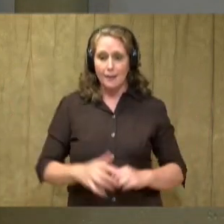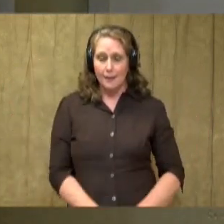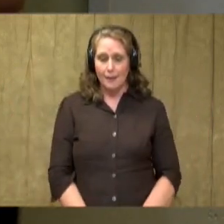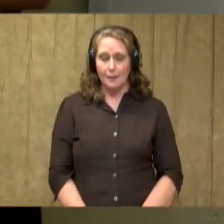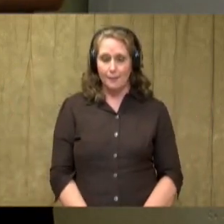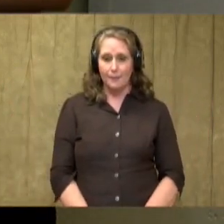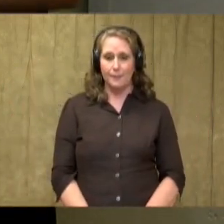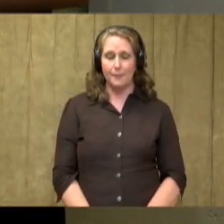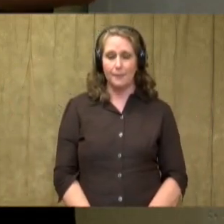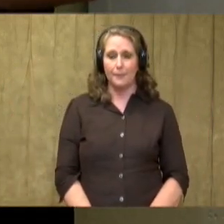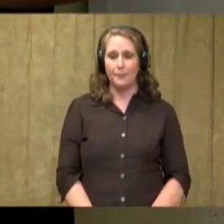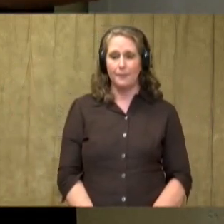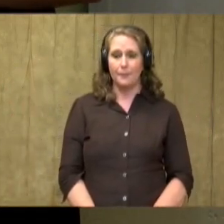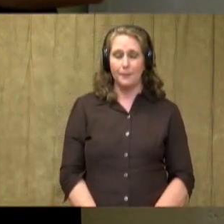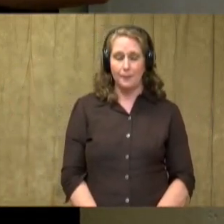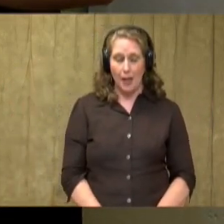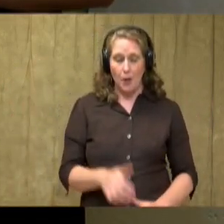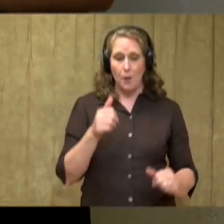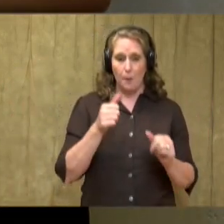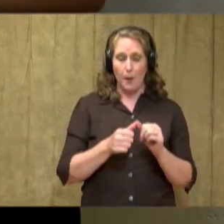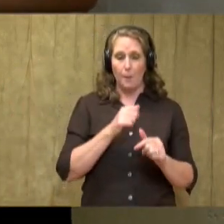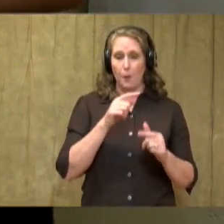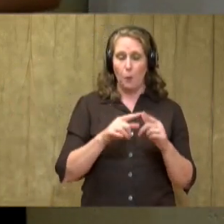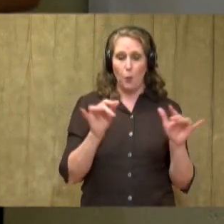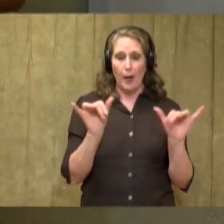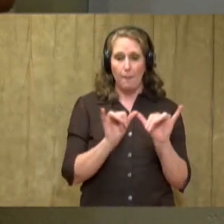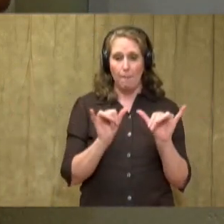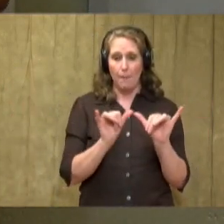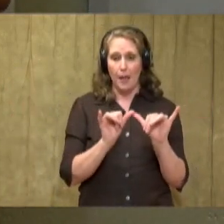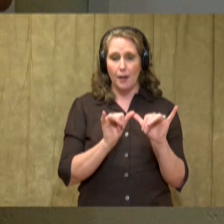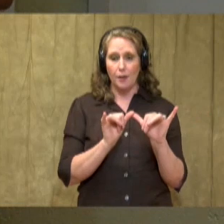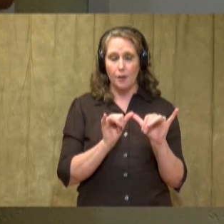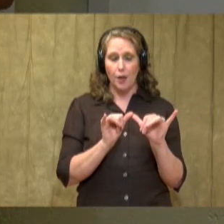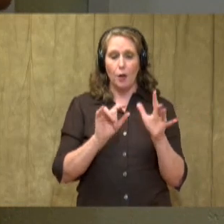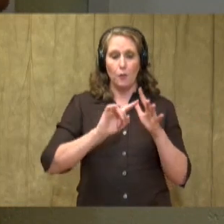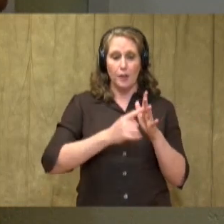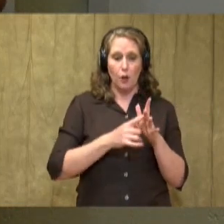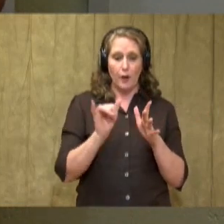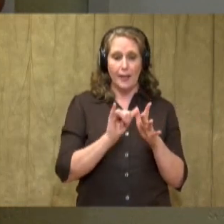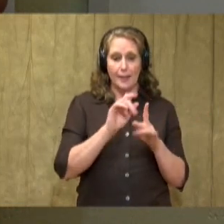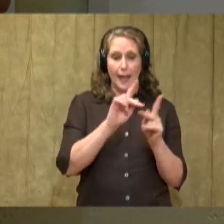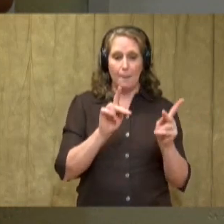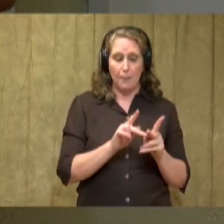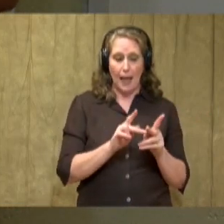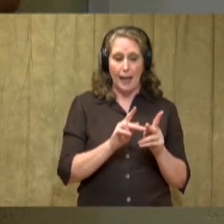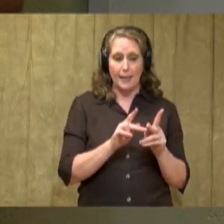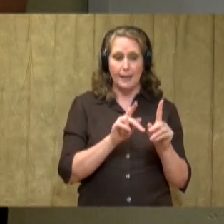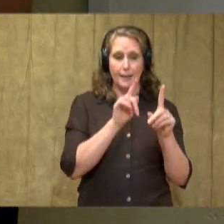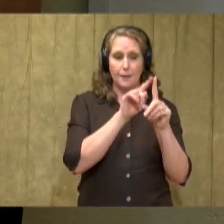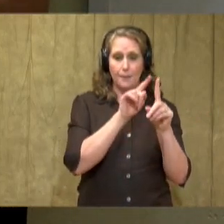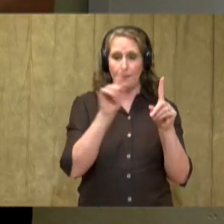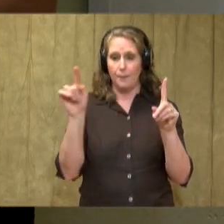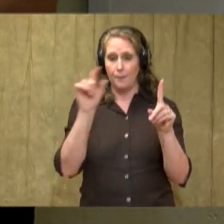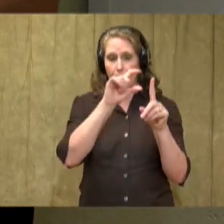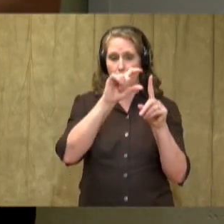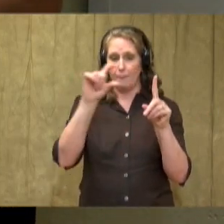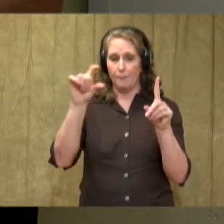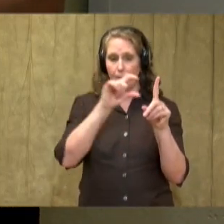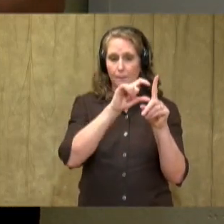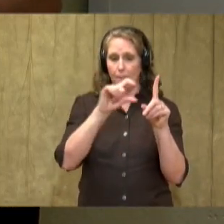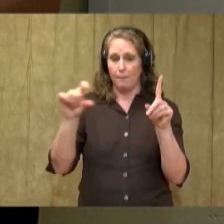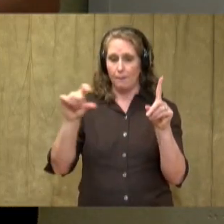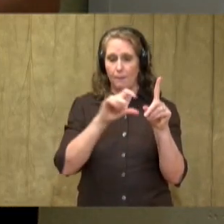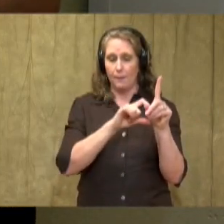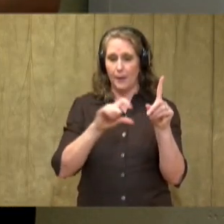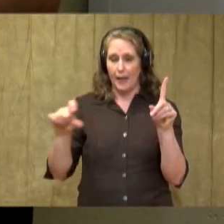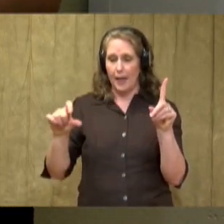is the longest. Remember, when we measure, we all start at the same point and then see where each